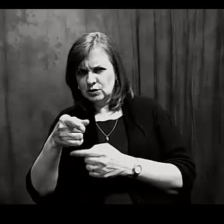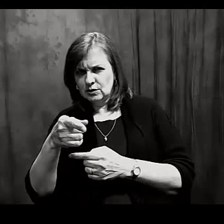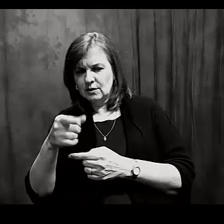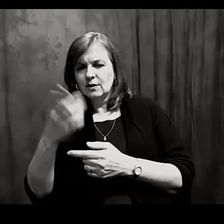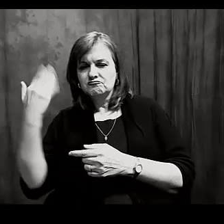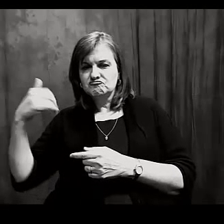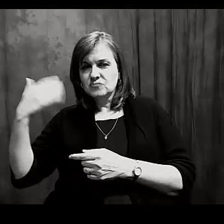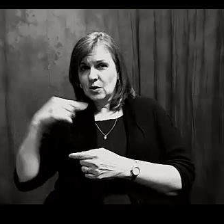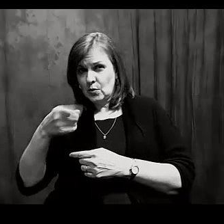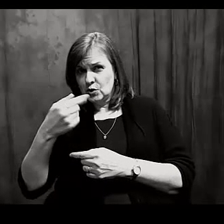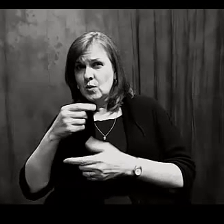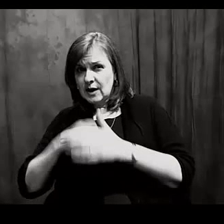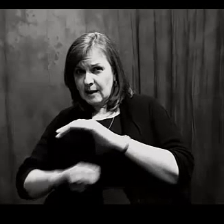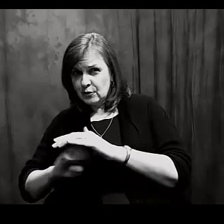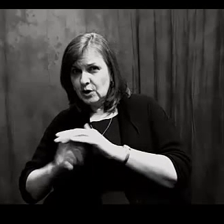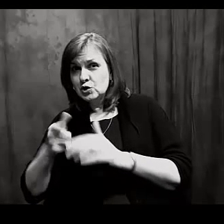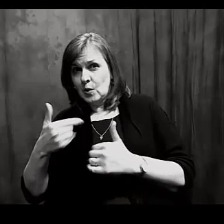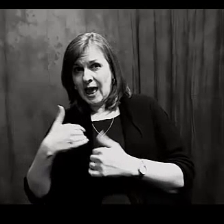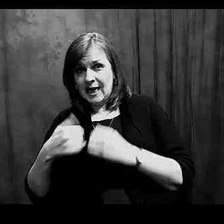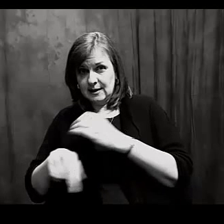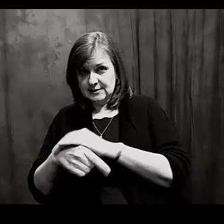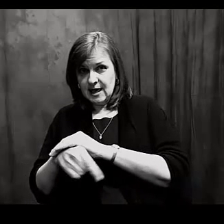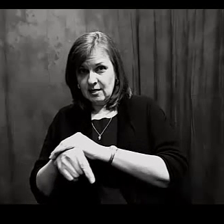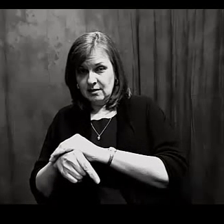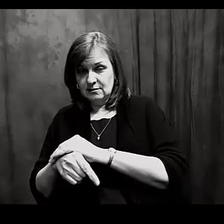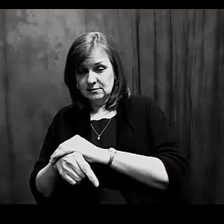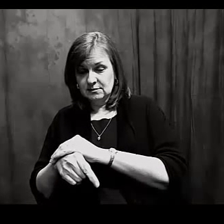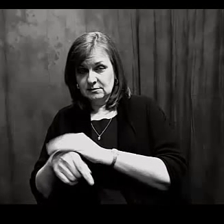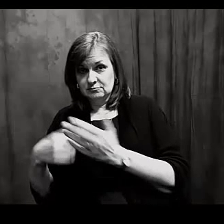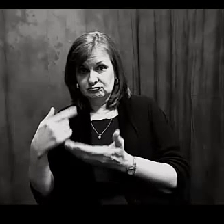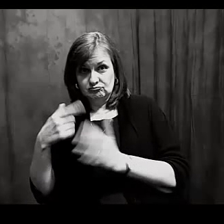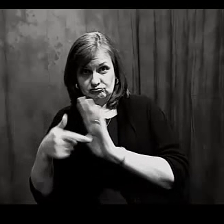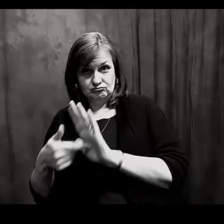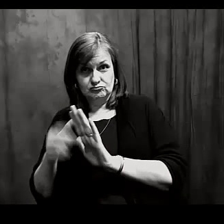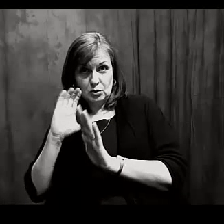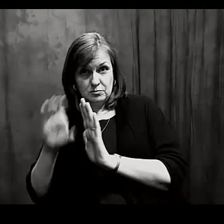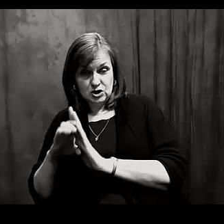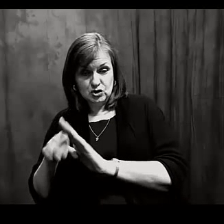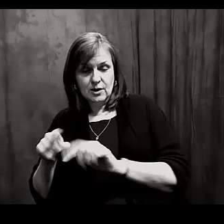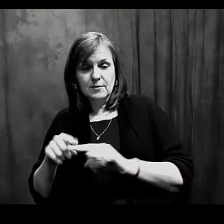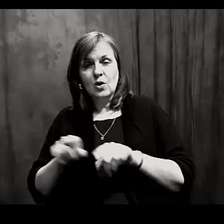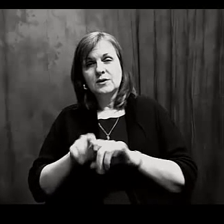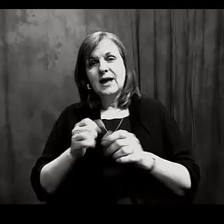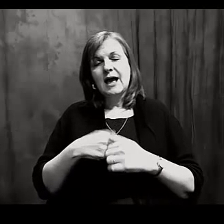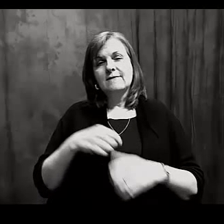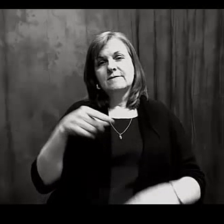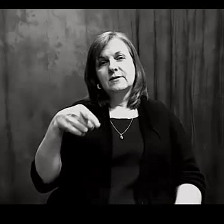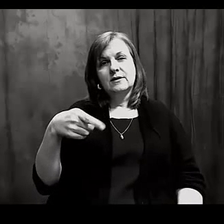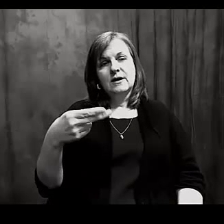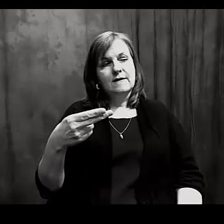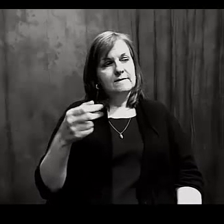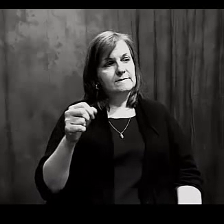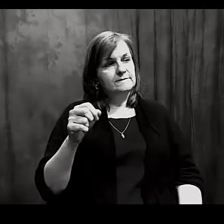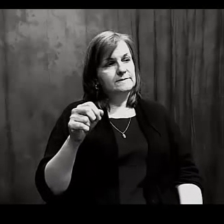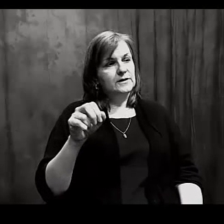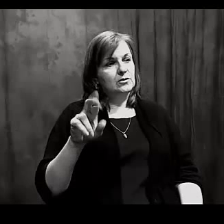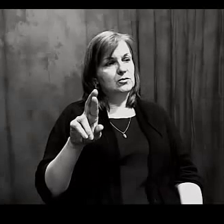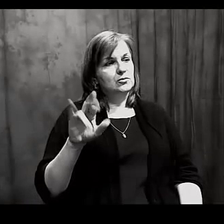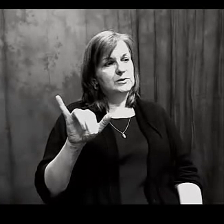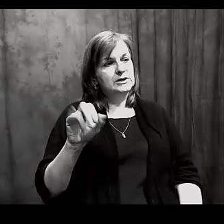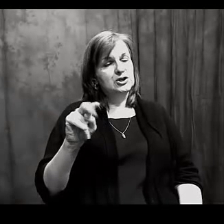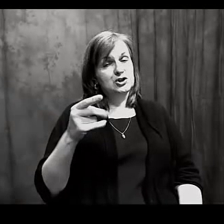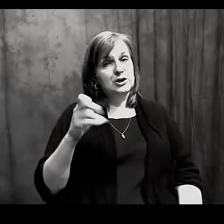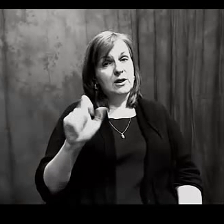tail as an embryo. Proof in the pudding right here, okay? But we also had something known as pharyngeal